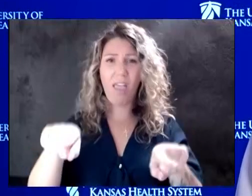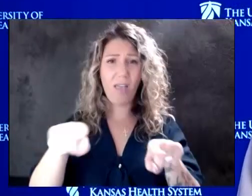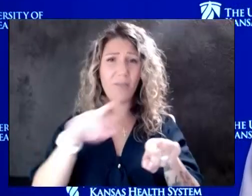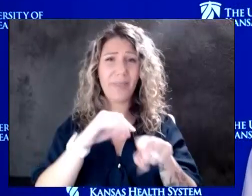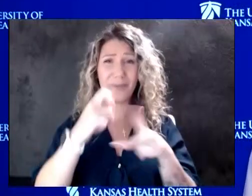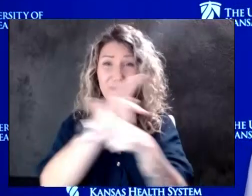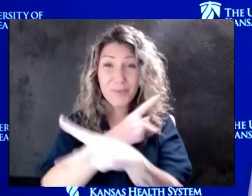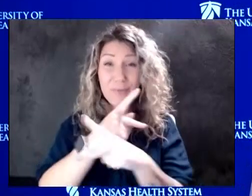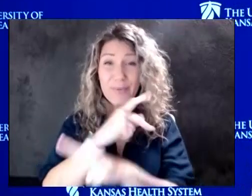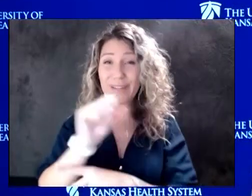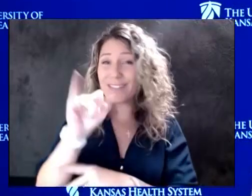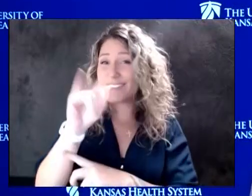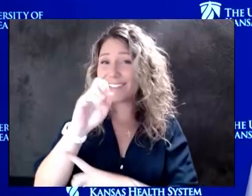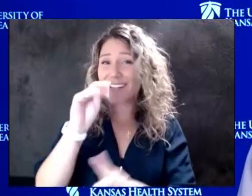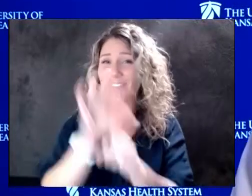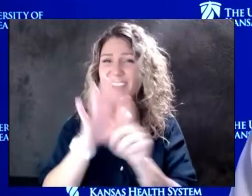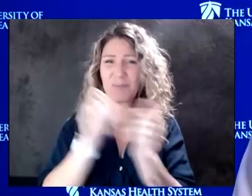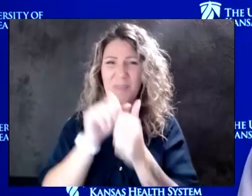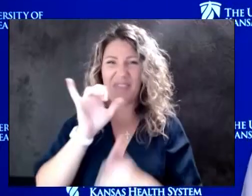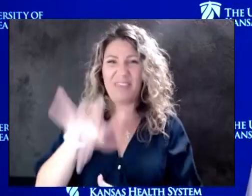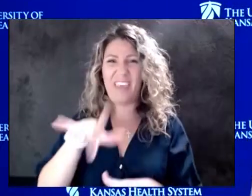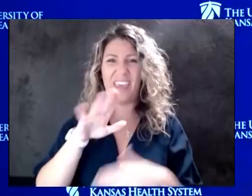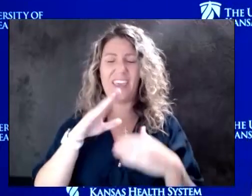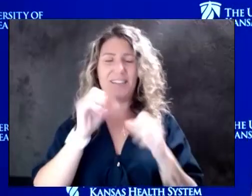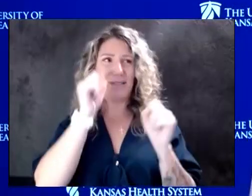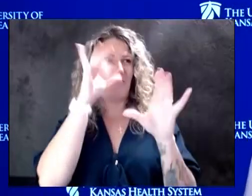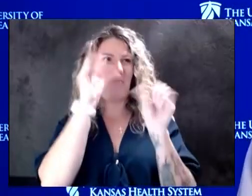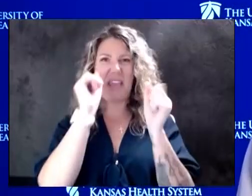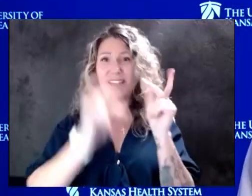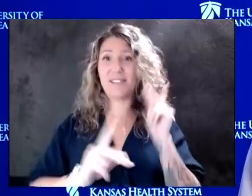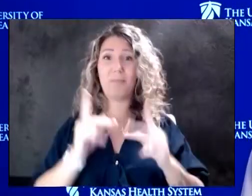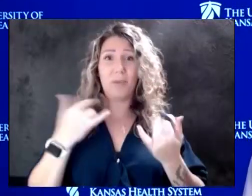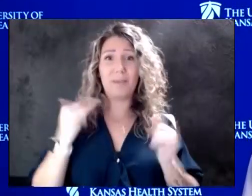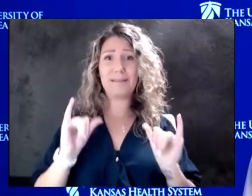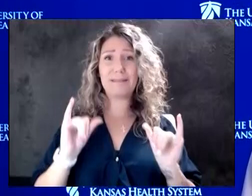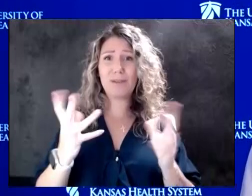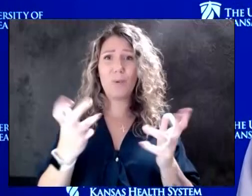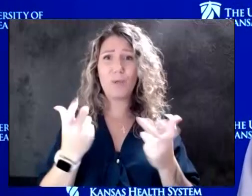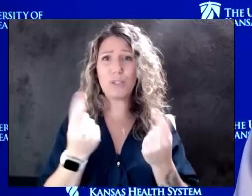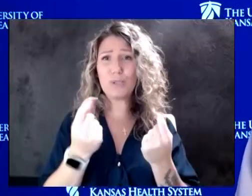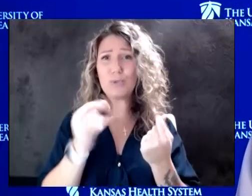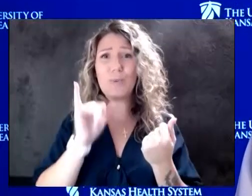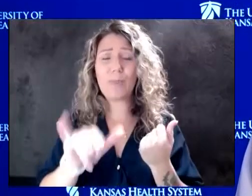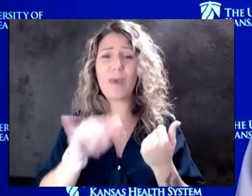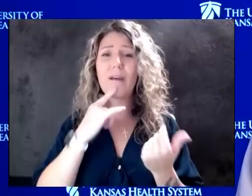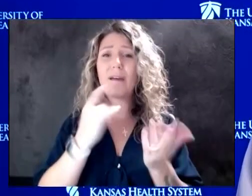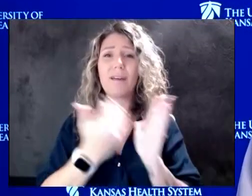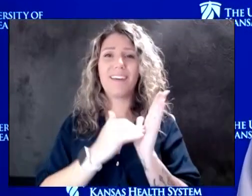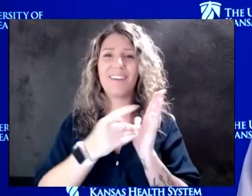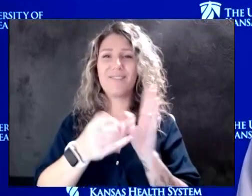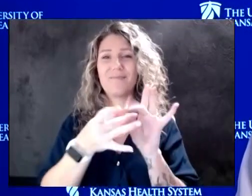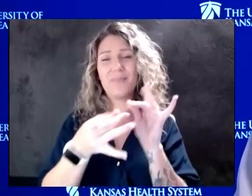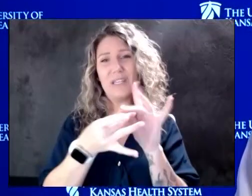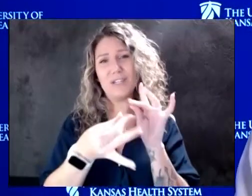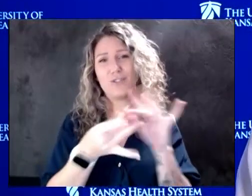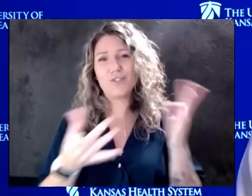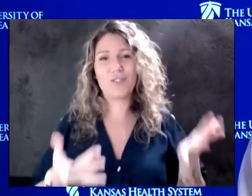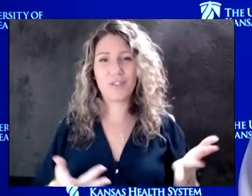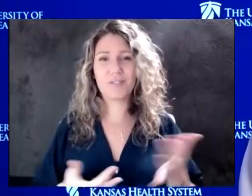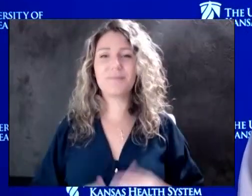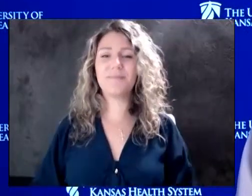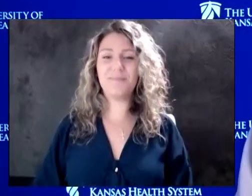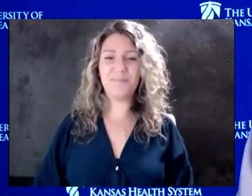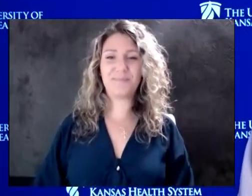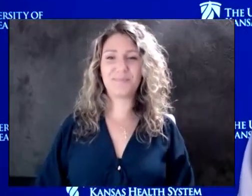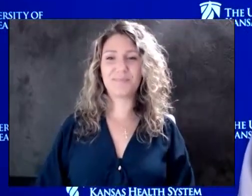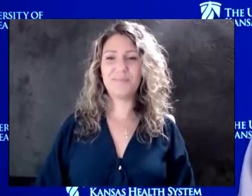with ivermectin. And it's amazing to me people still would like to do this. Again, just as you mentioned, we do have to say that